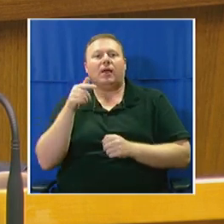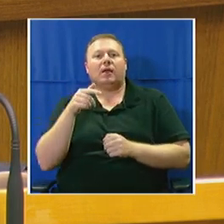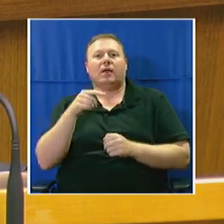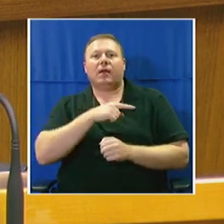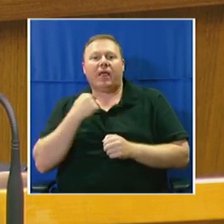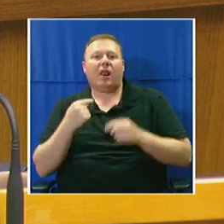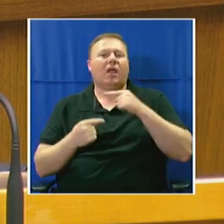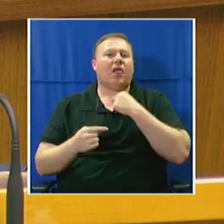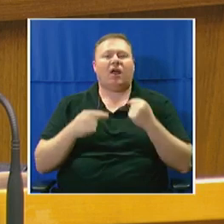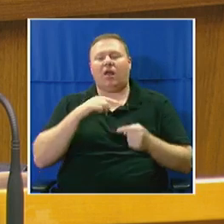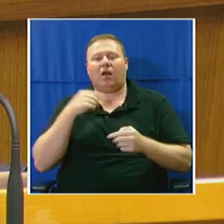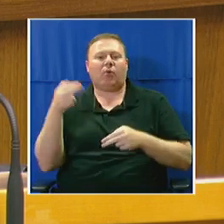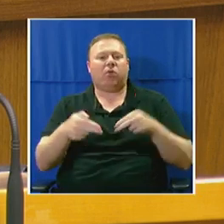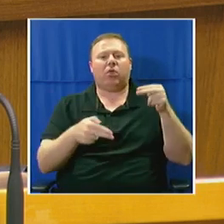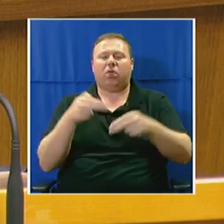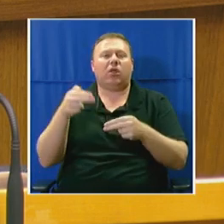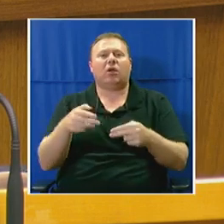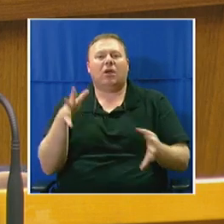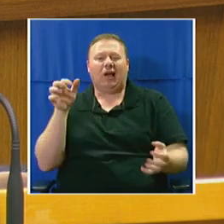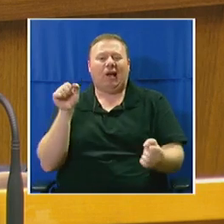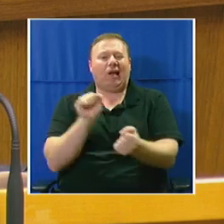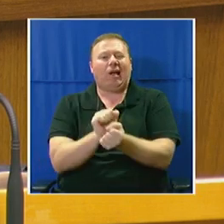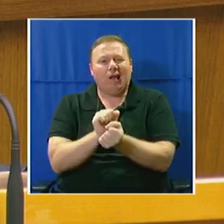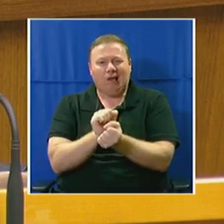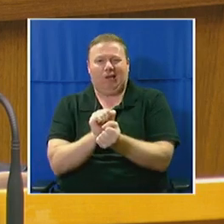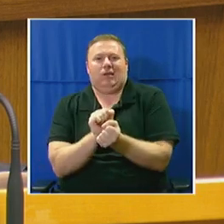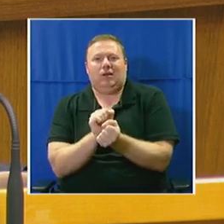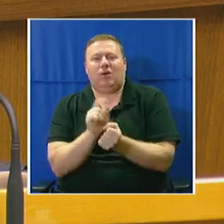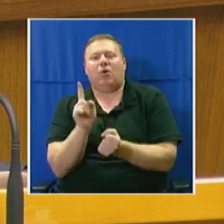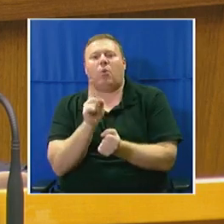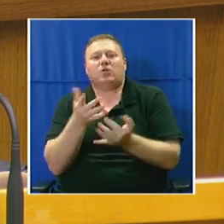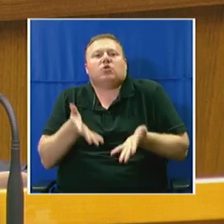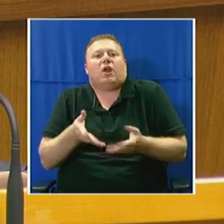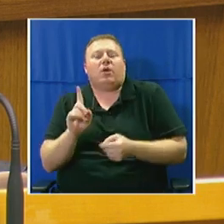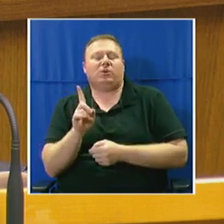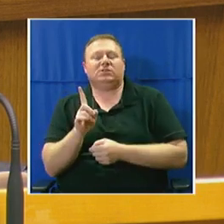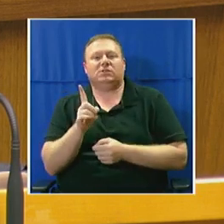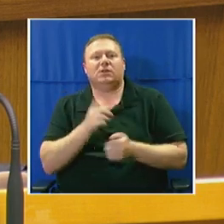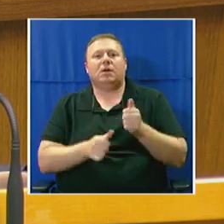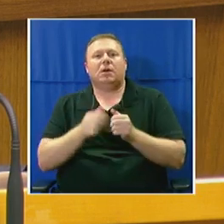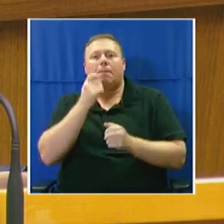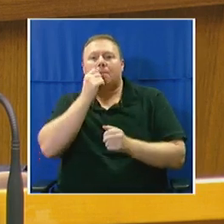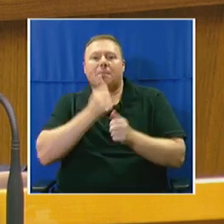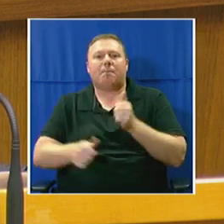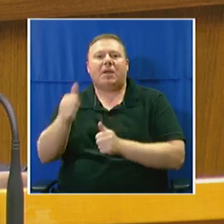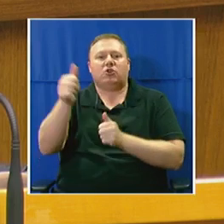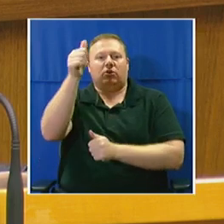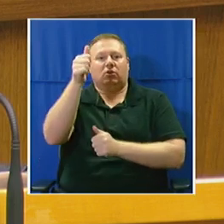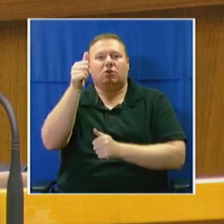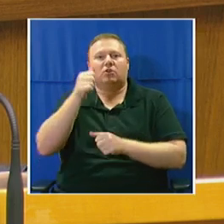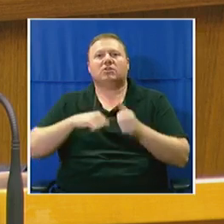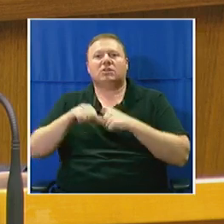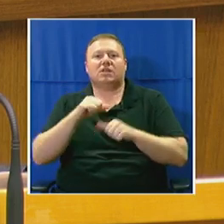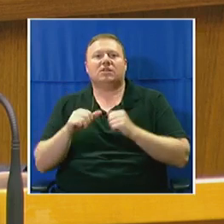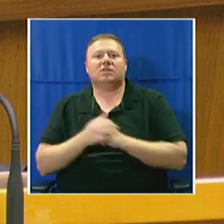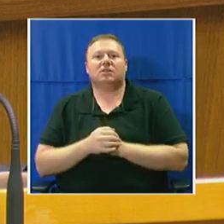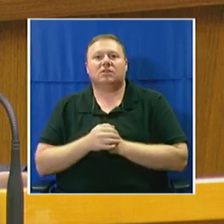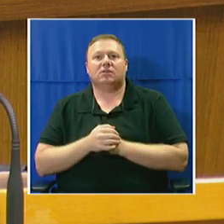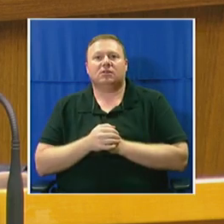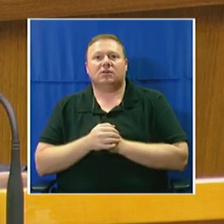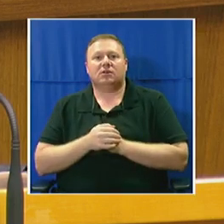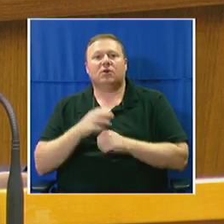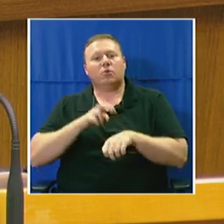however is that today remains today the shle remains different from the from the the past the recent killings